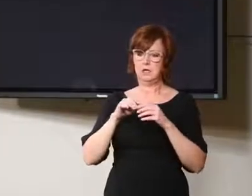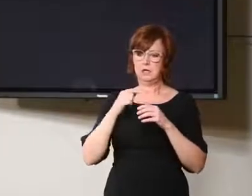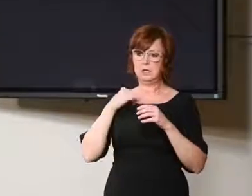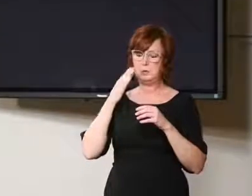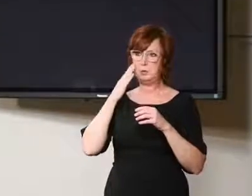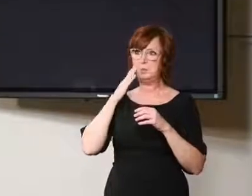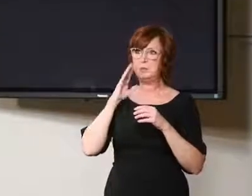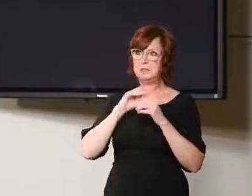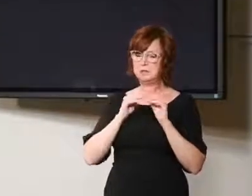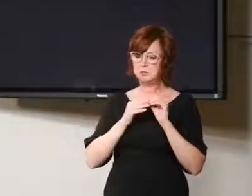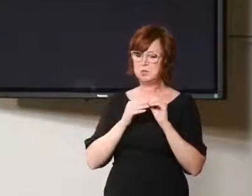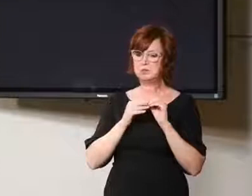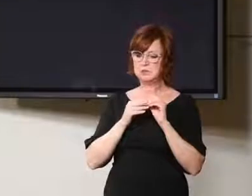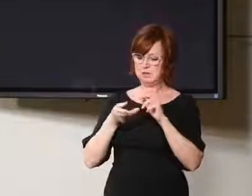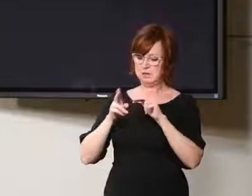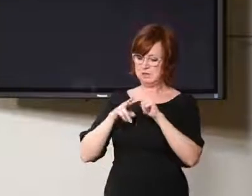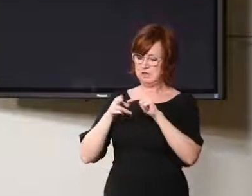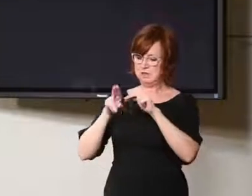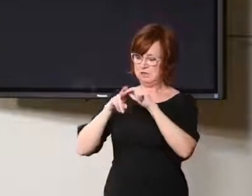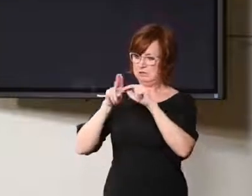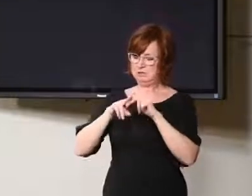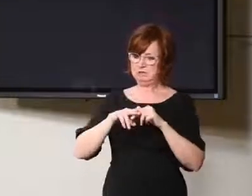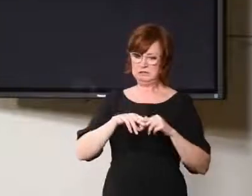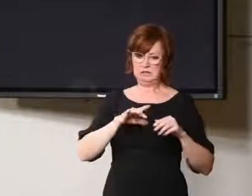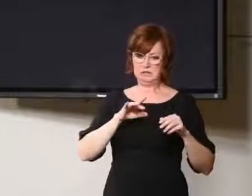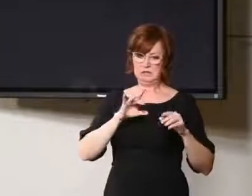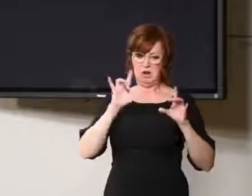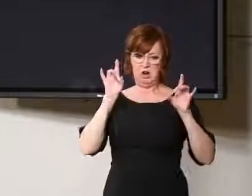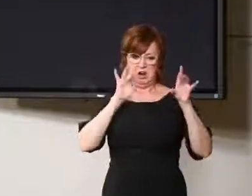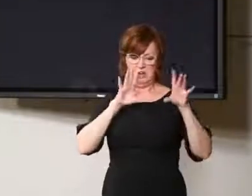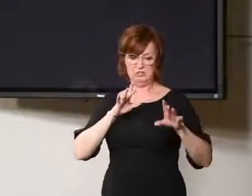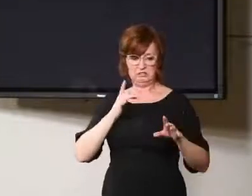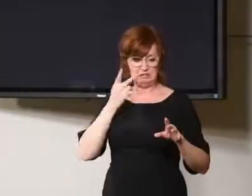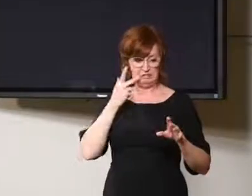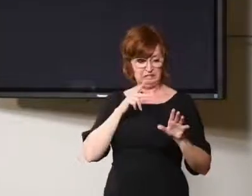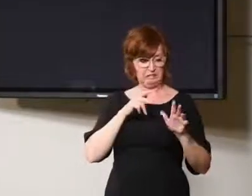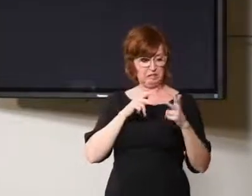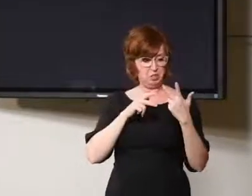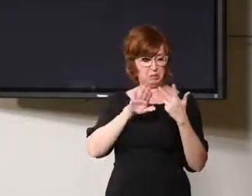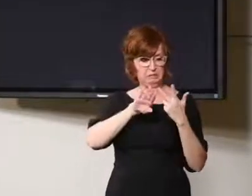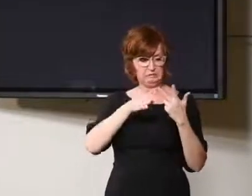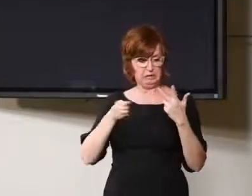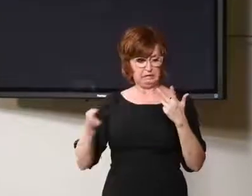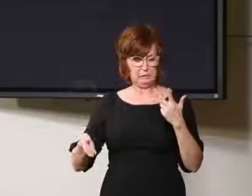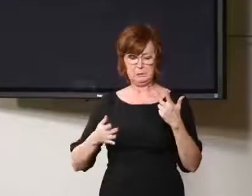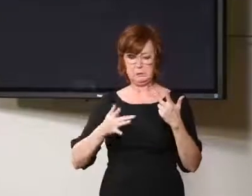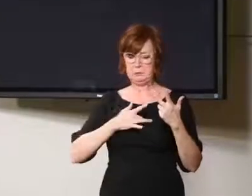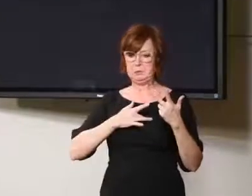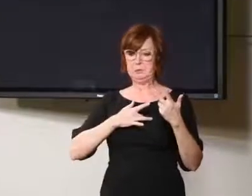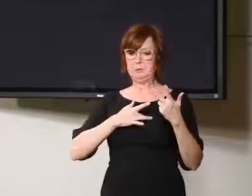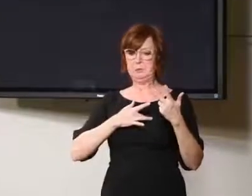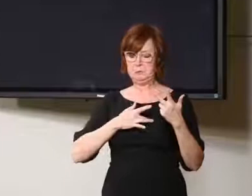see hospitalizations and deaths, but the age range of those who are hospitalized is